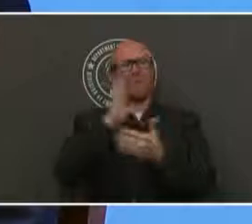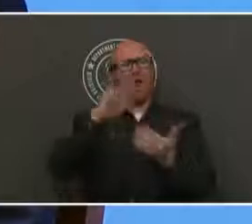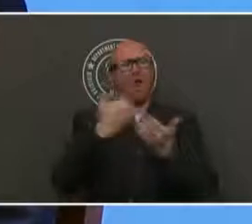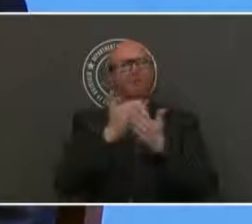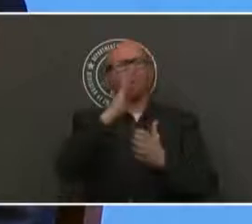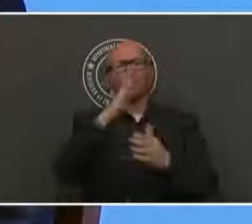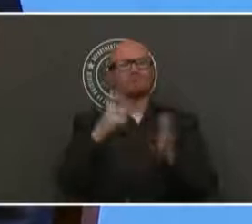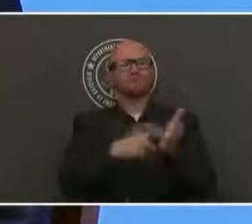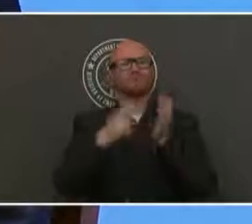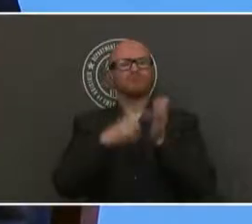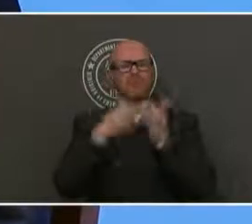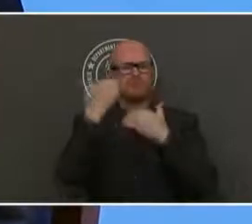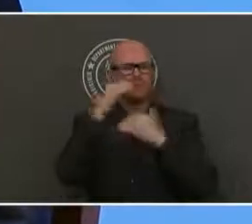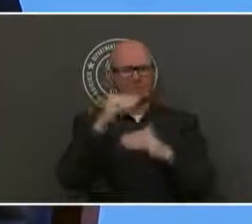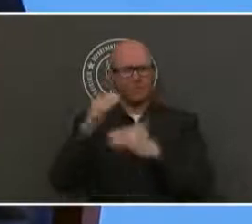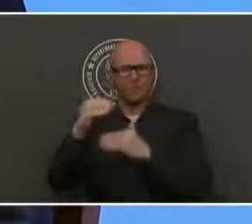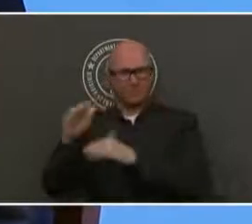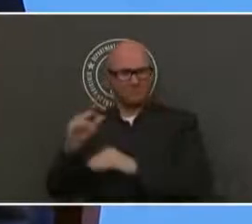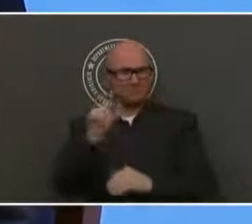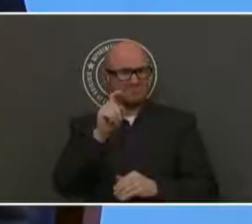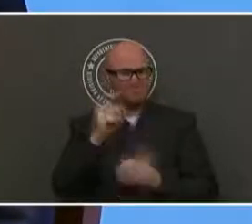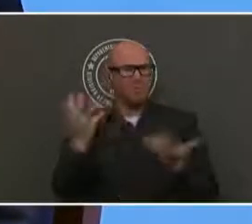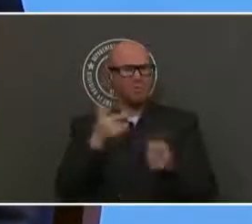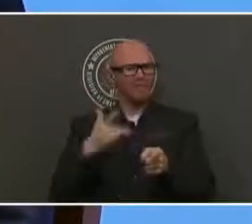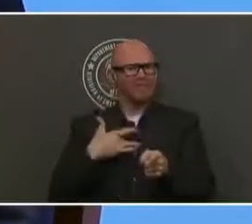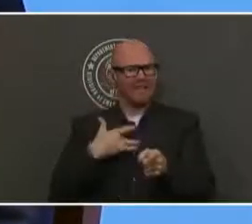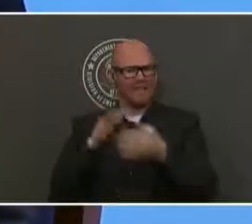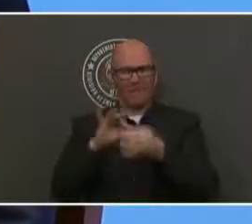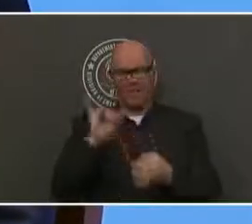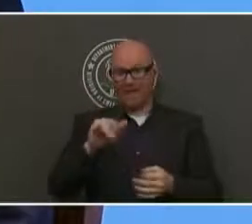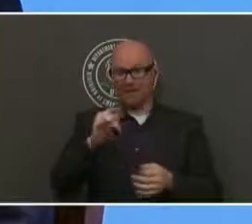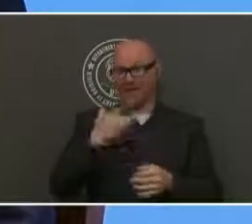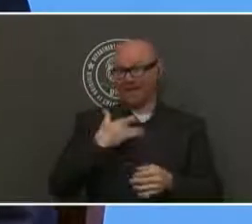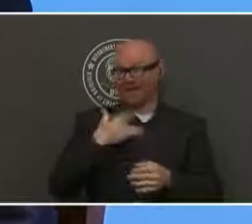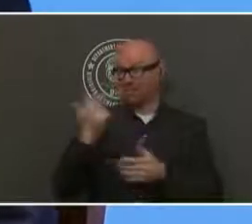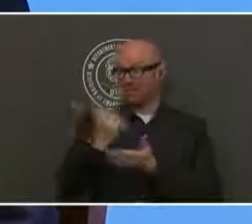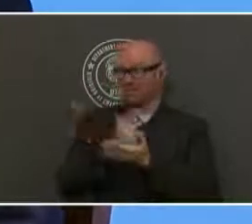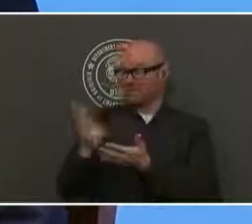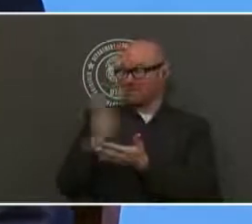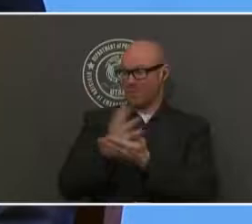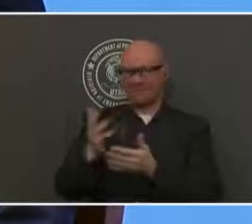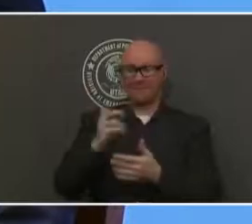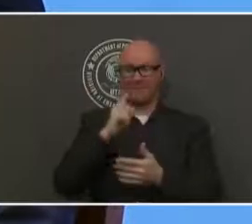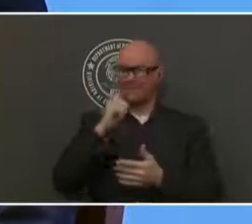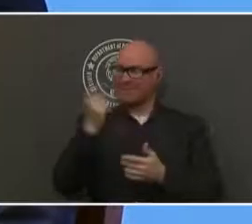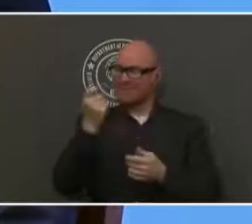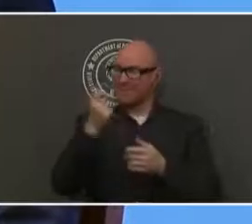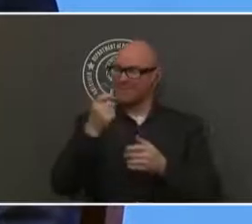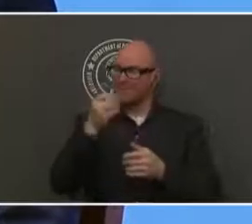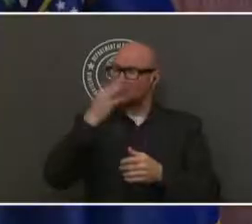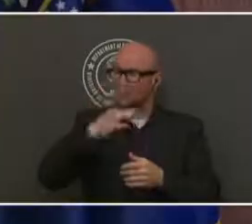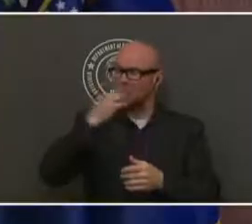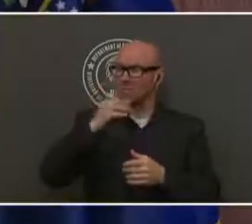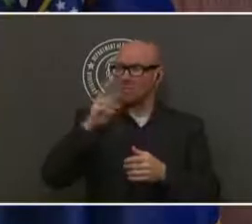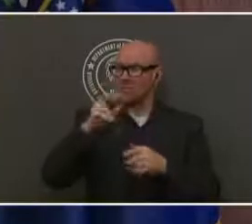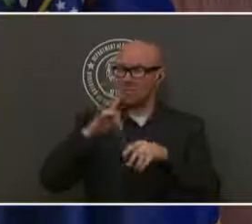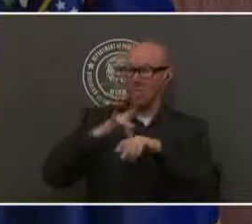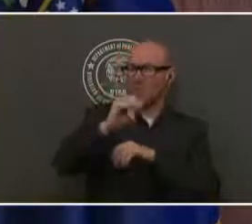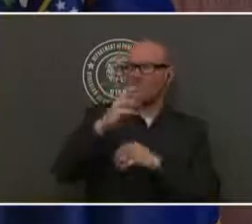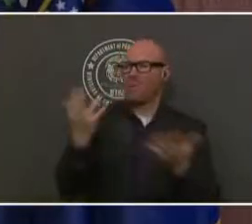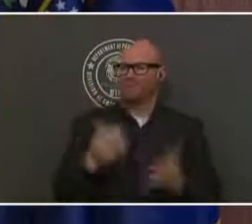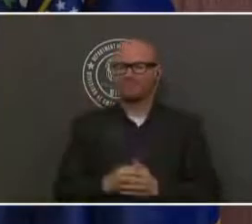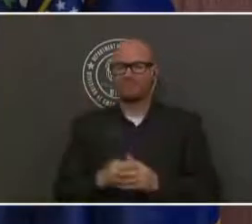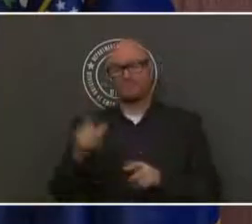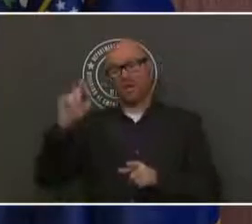patients. Vaccines are catching up. What do you think about that? Is it too soon? Is it not too soon? How do you feel? Well, I don't think